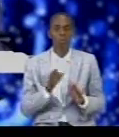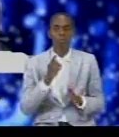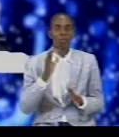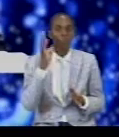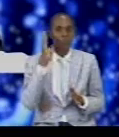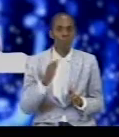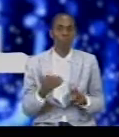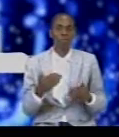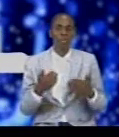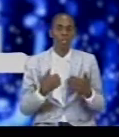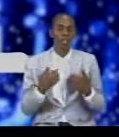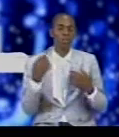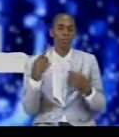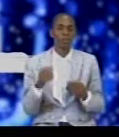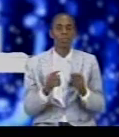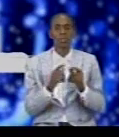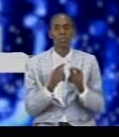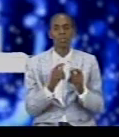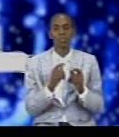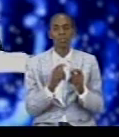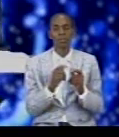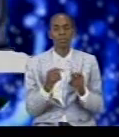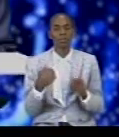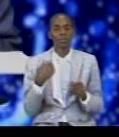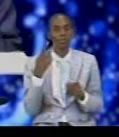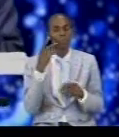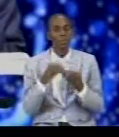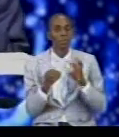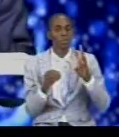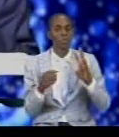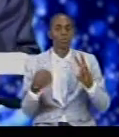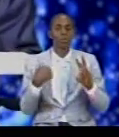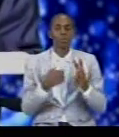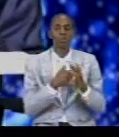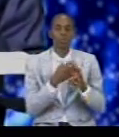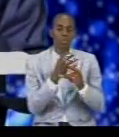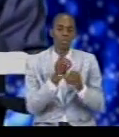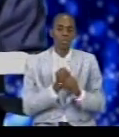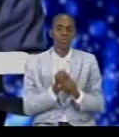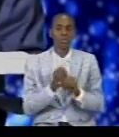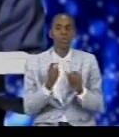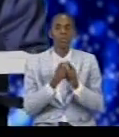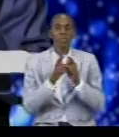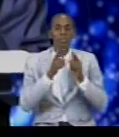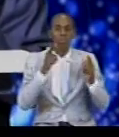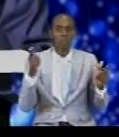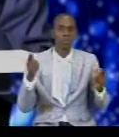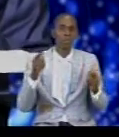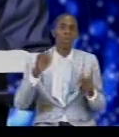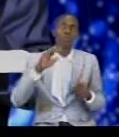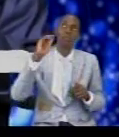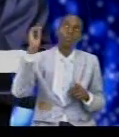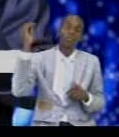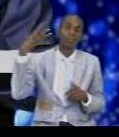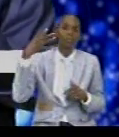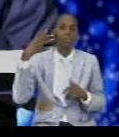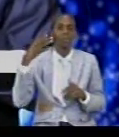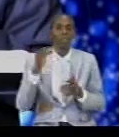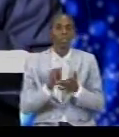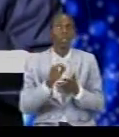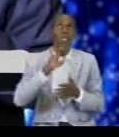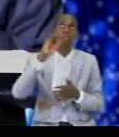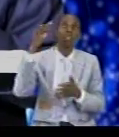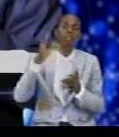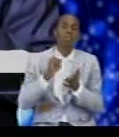the steadfast grace. Number six, we receive supernatural grace. Supernatural grace. The grace that comes from God.